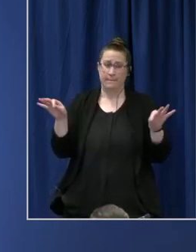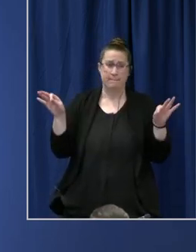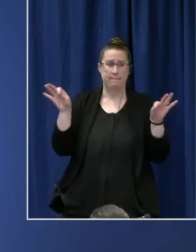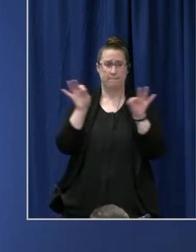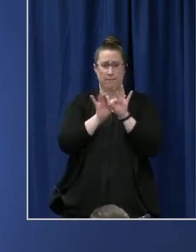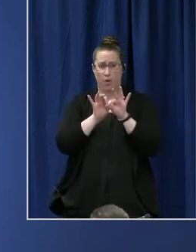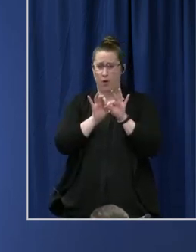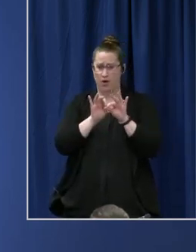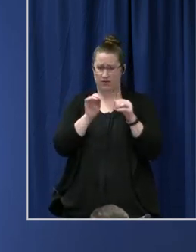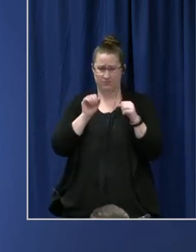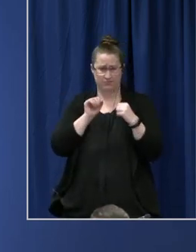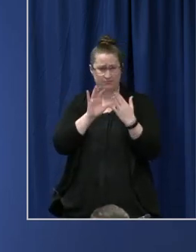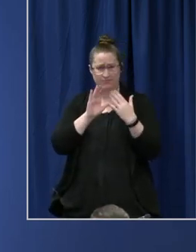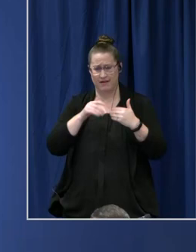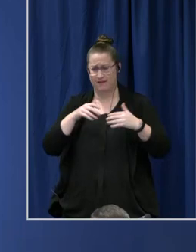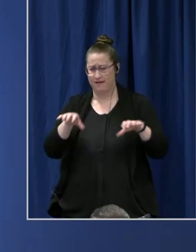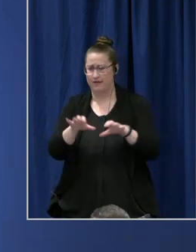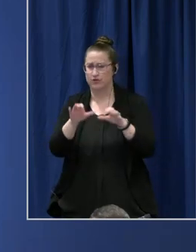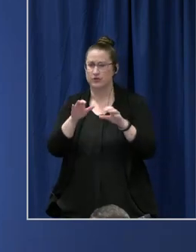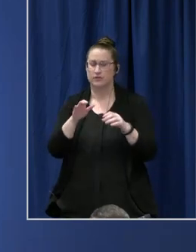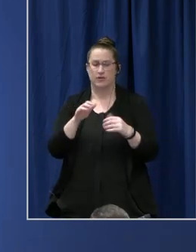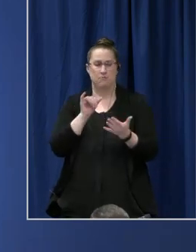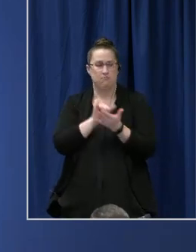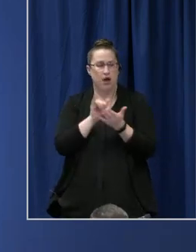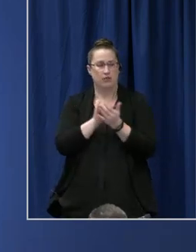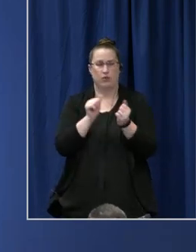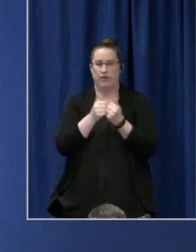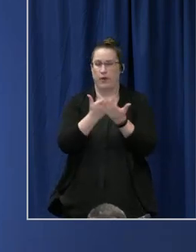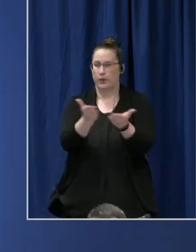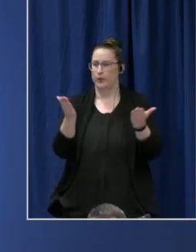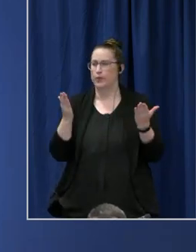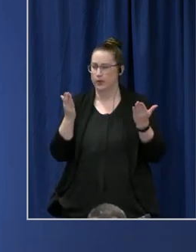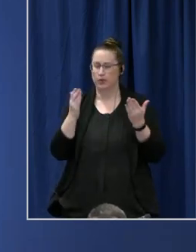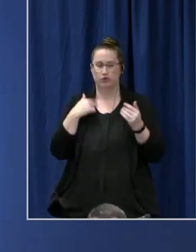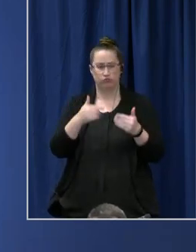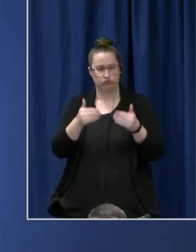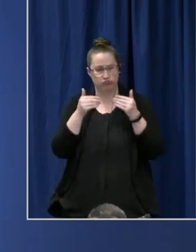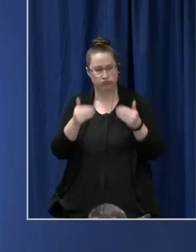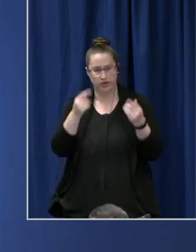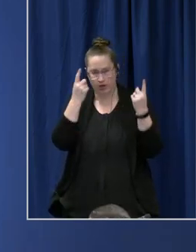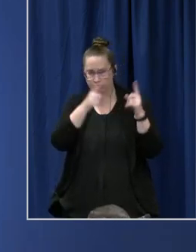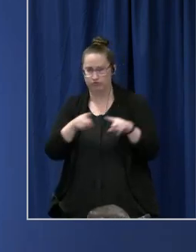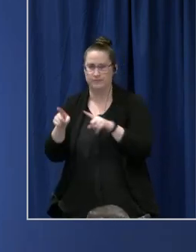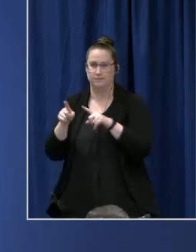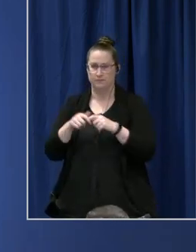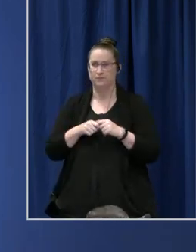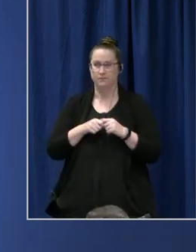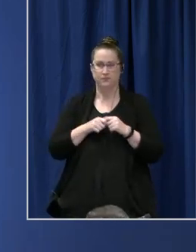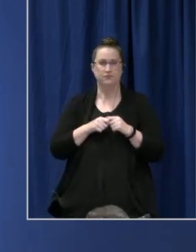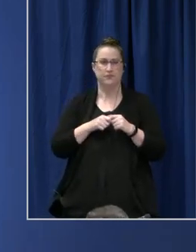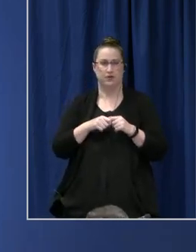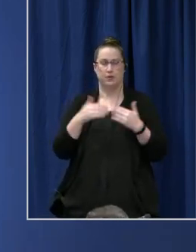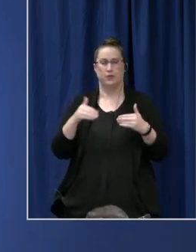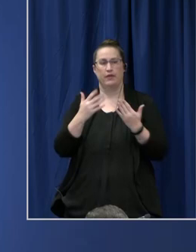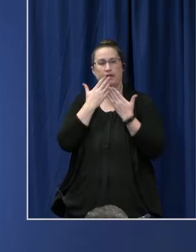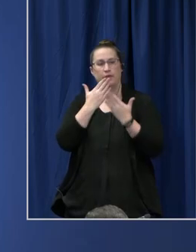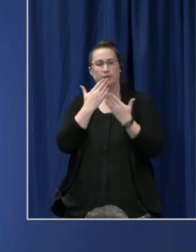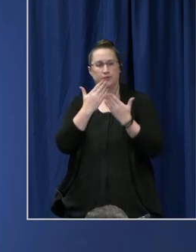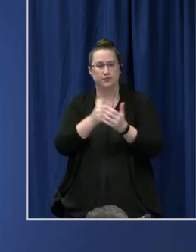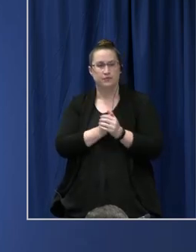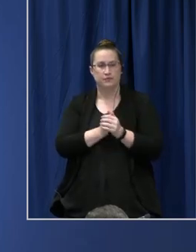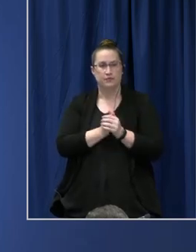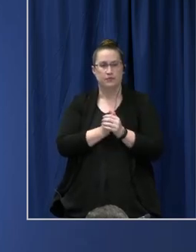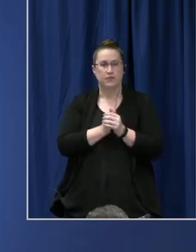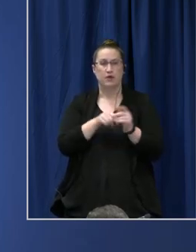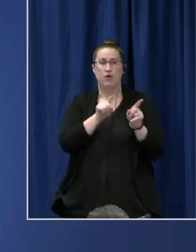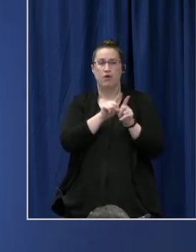not have been possible without the efforts of many of you to reach consensus on this important goal. So big thank you. And it's also